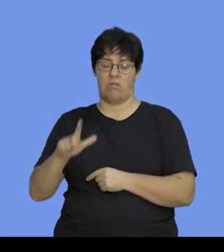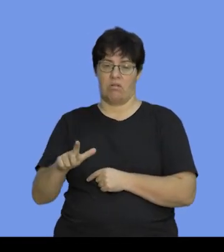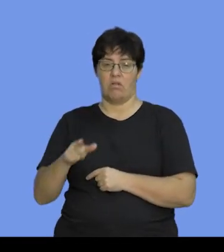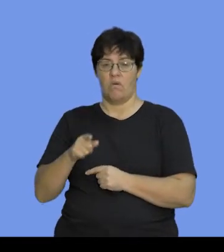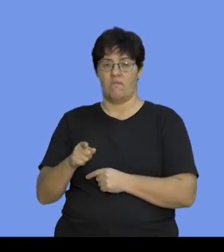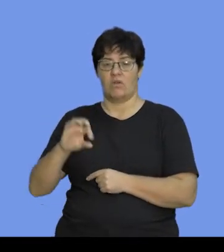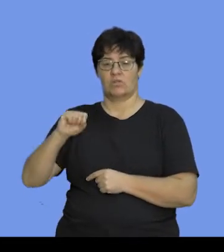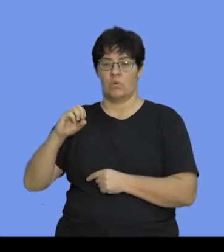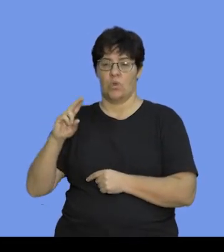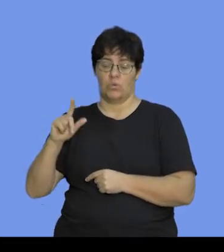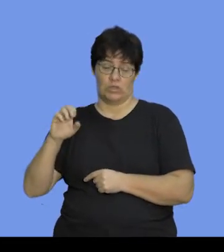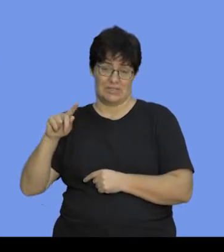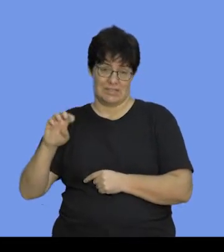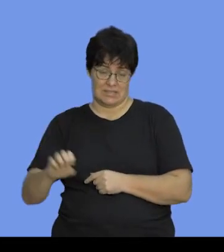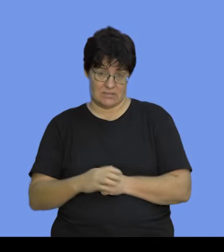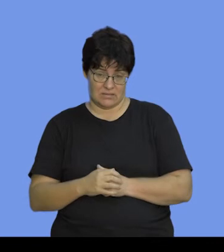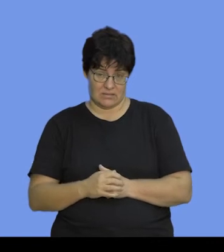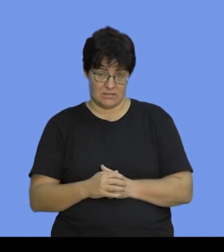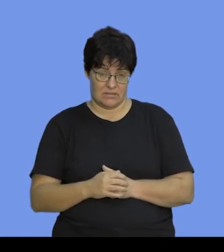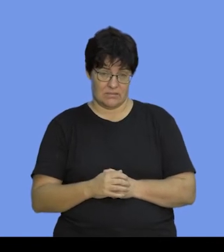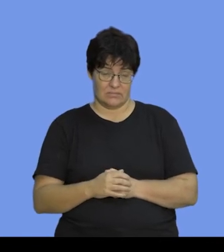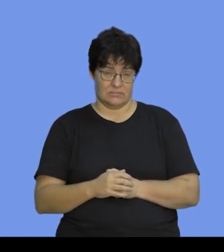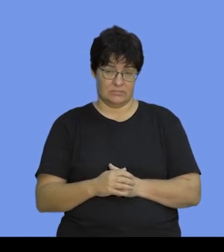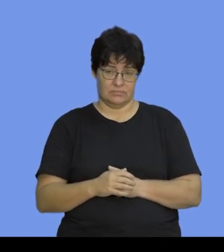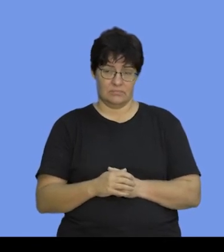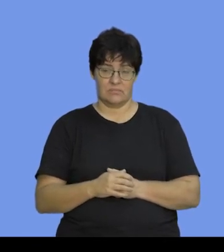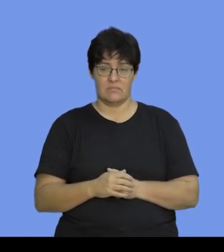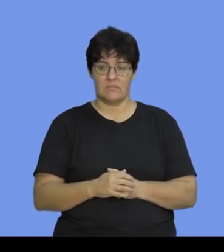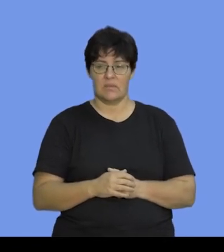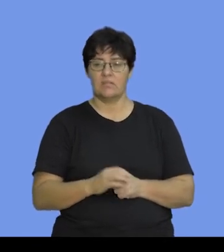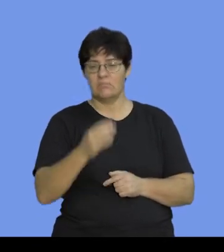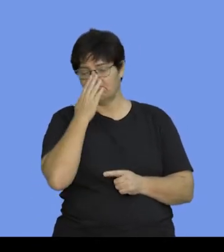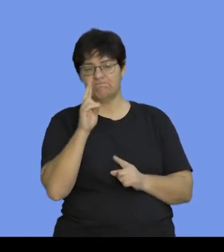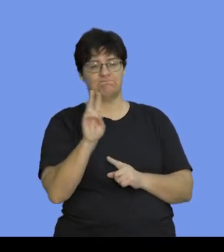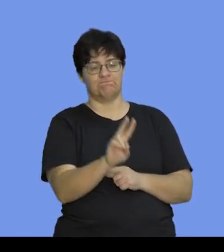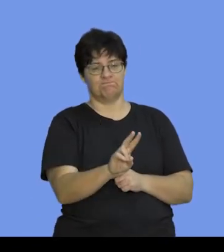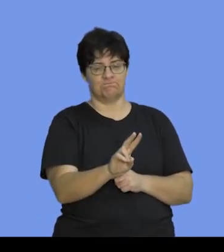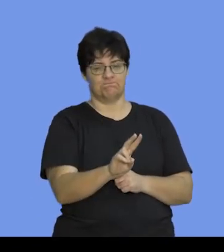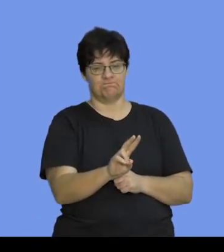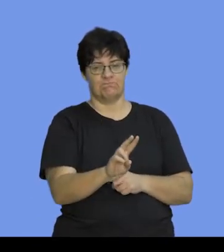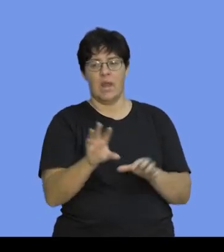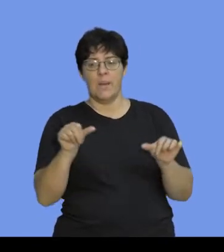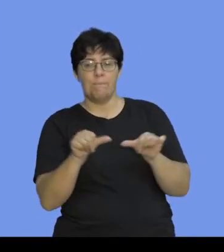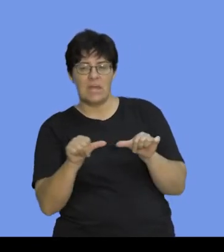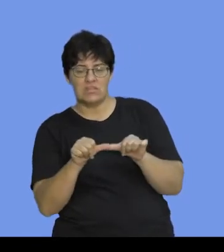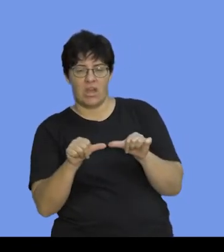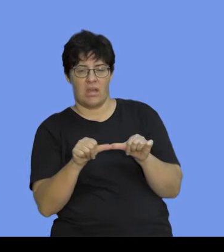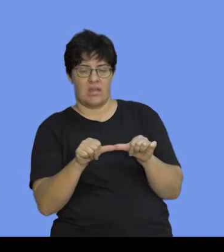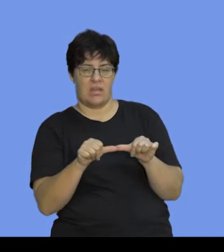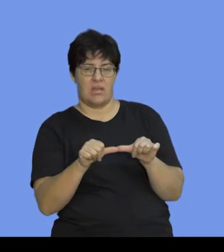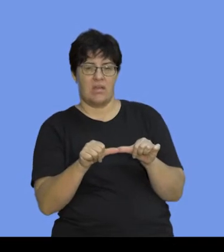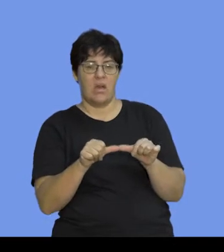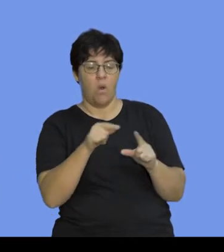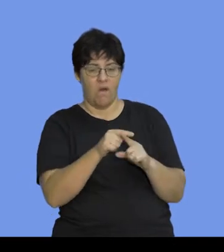of the solute. That's the interpretation, right? Okay, now let's focus our attention on measuring the